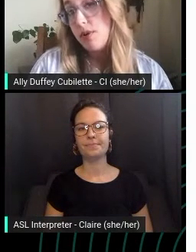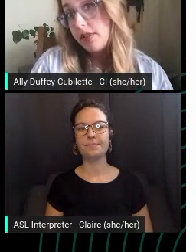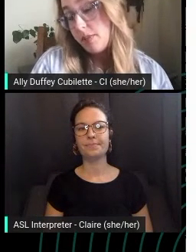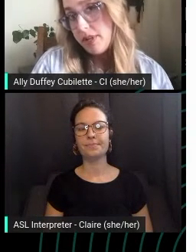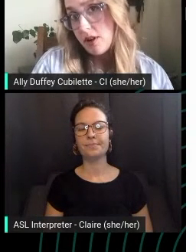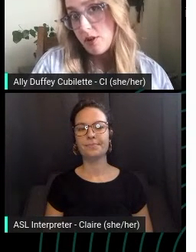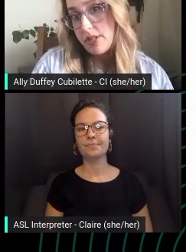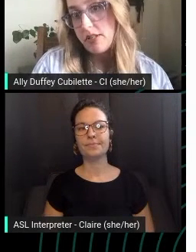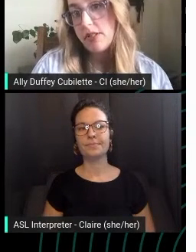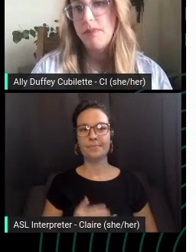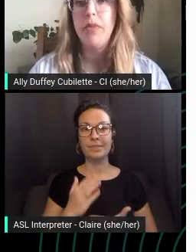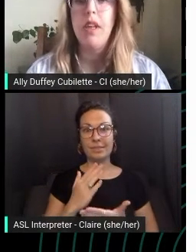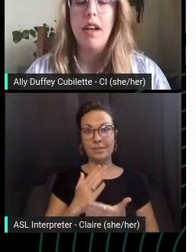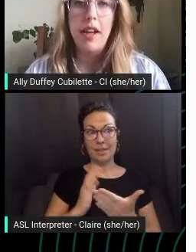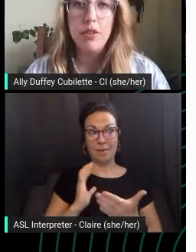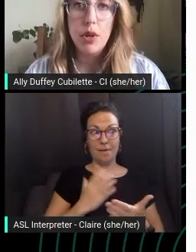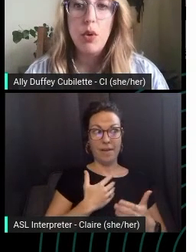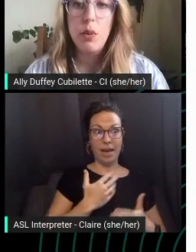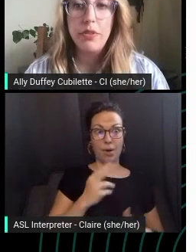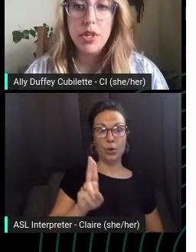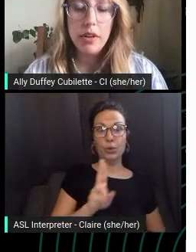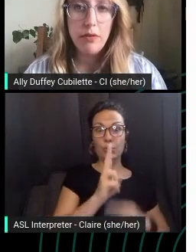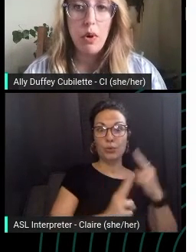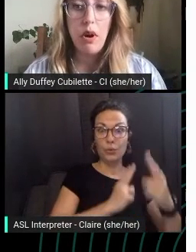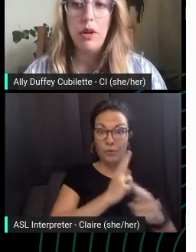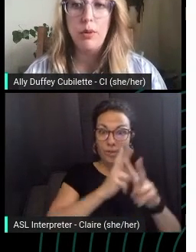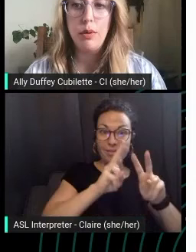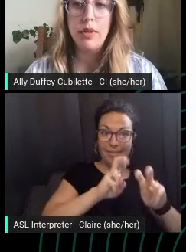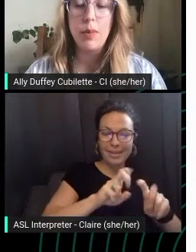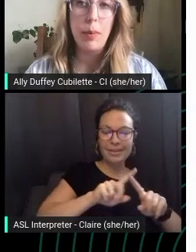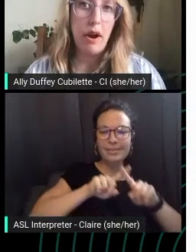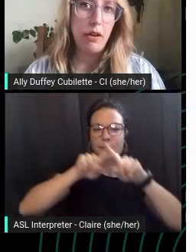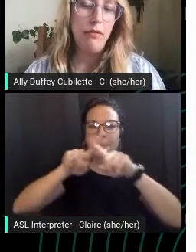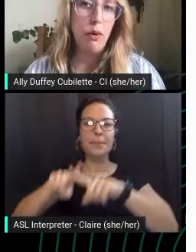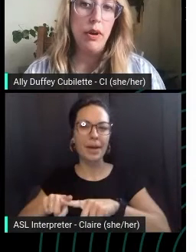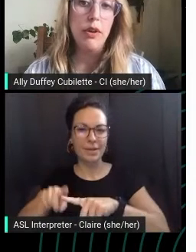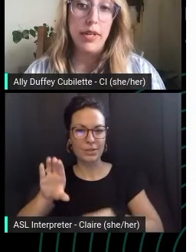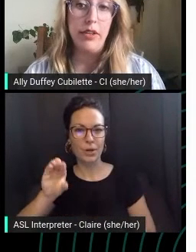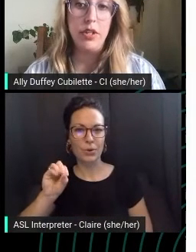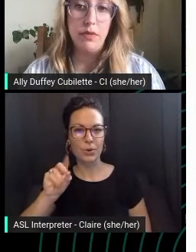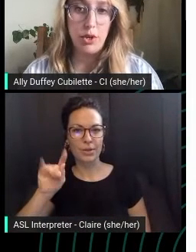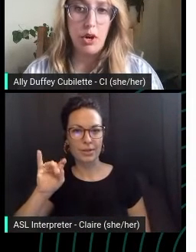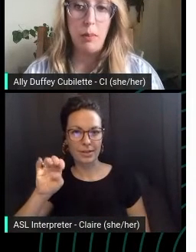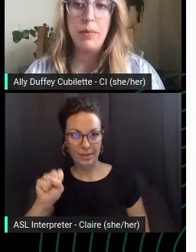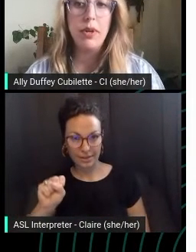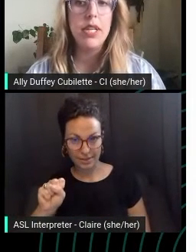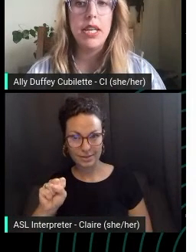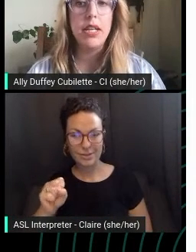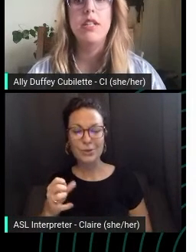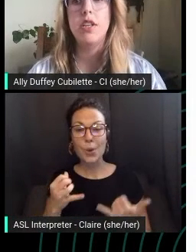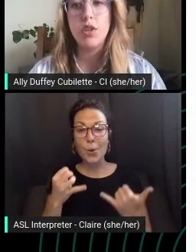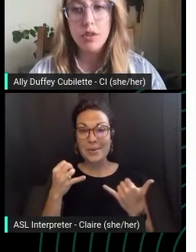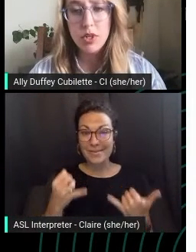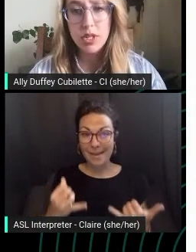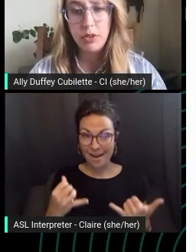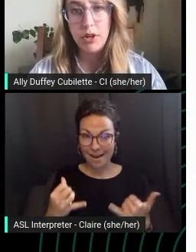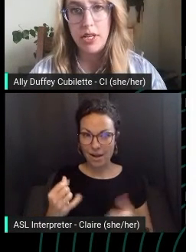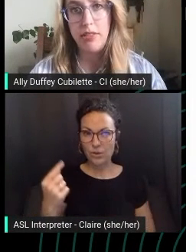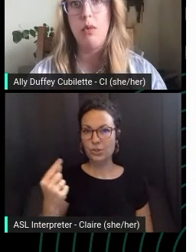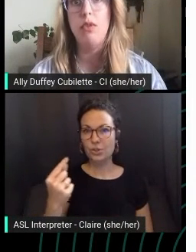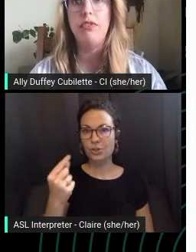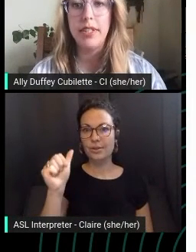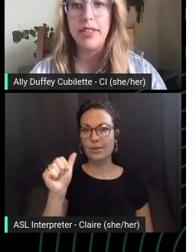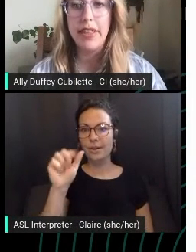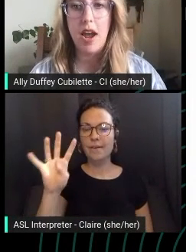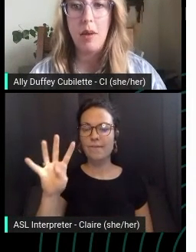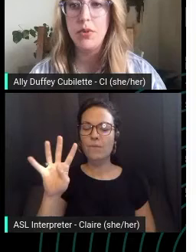has historically depended on cookies. And so with GA4, Google is preparing for a cookieless future by building in additional machine learning